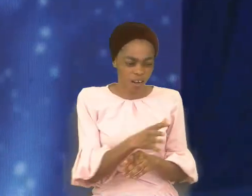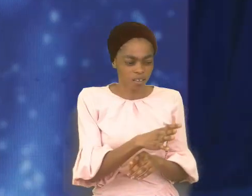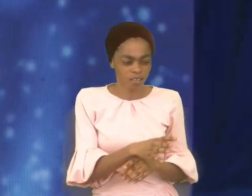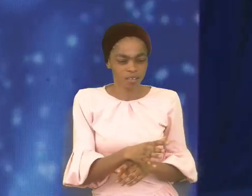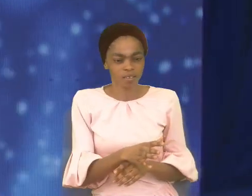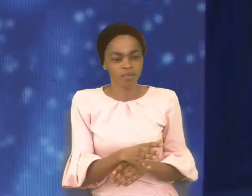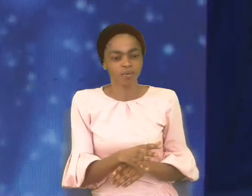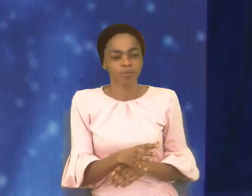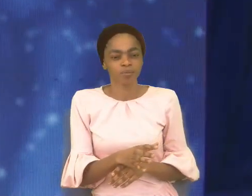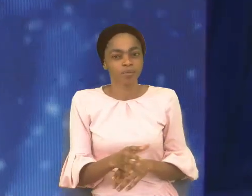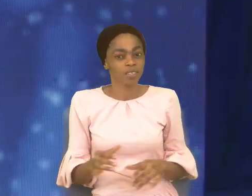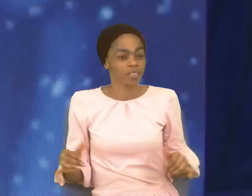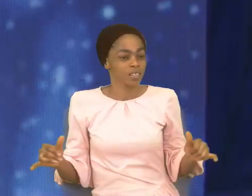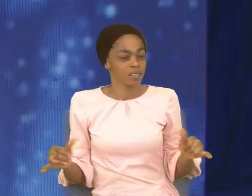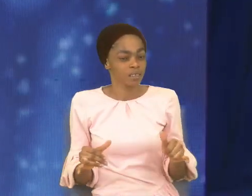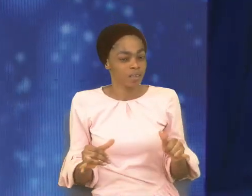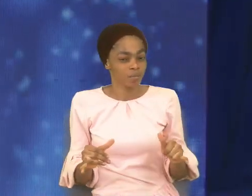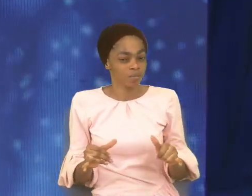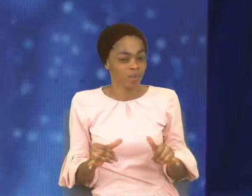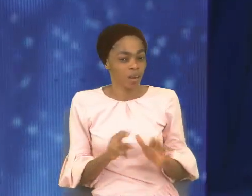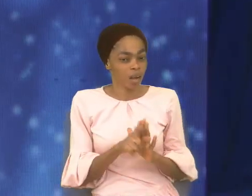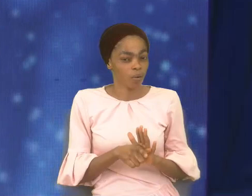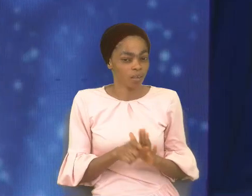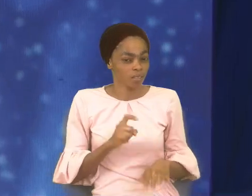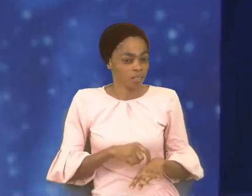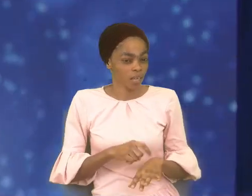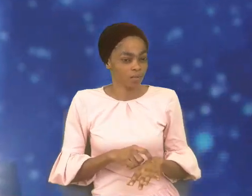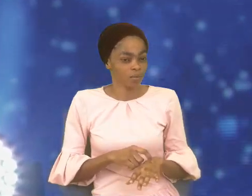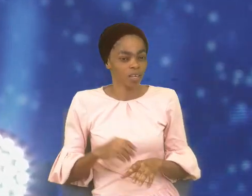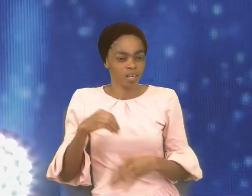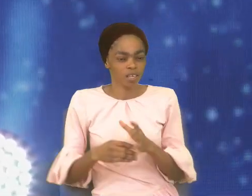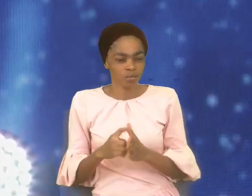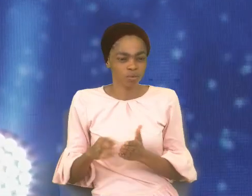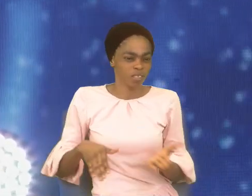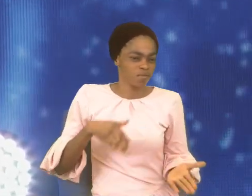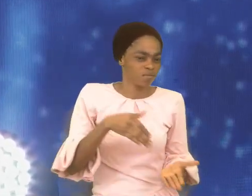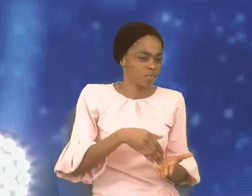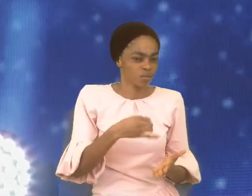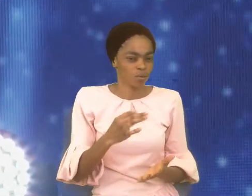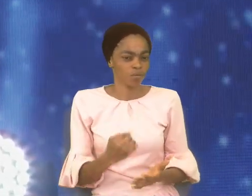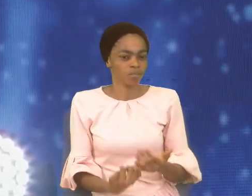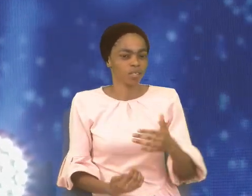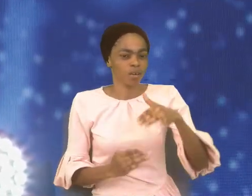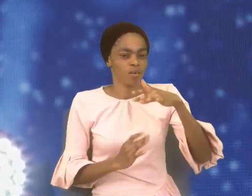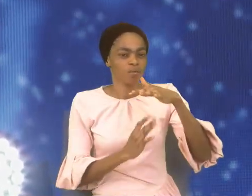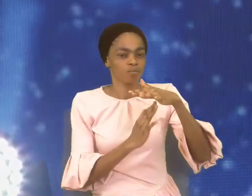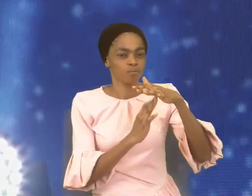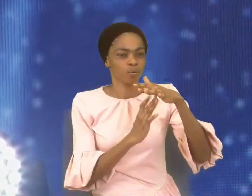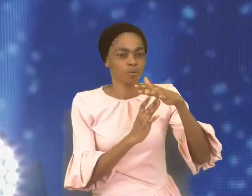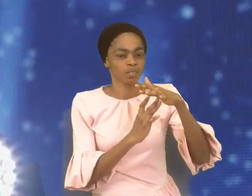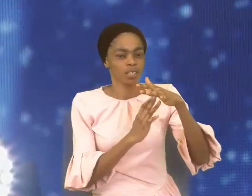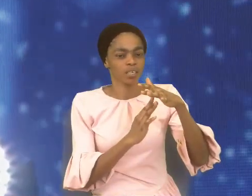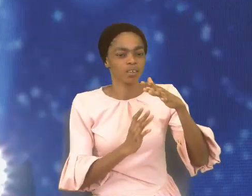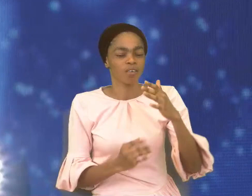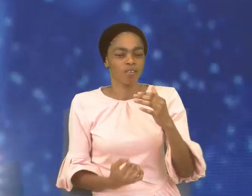the midst of a burning fiery furnace. And who is that God that shall